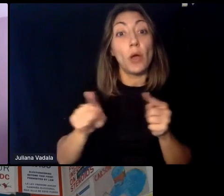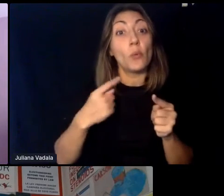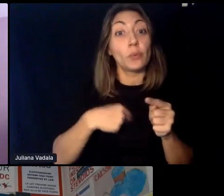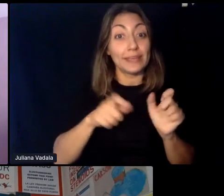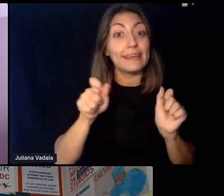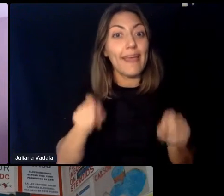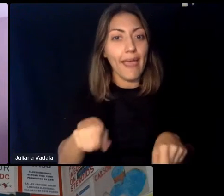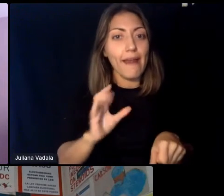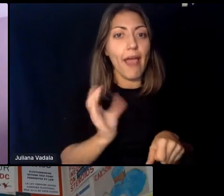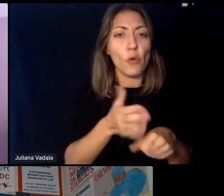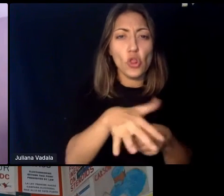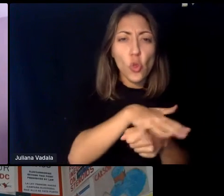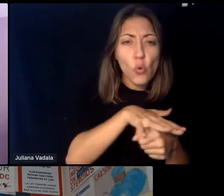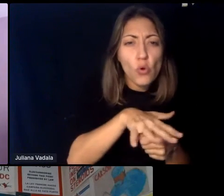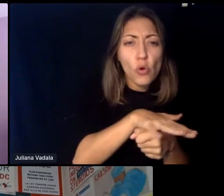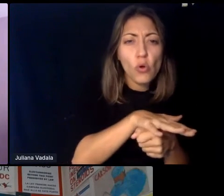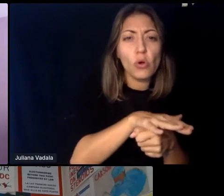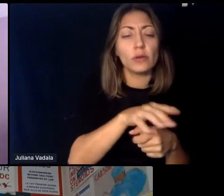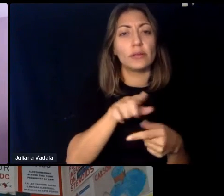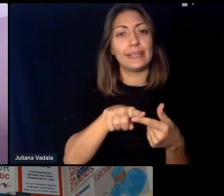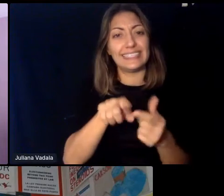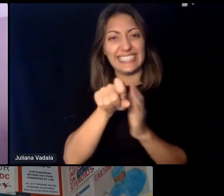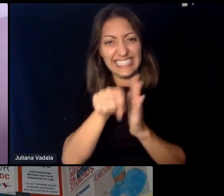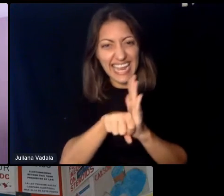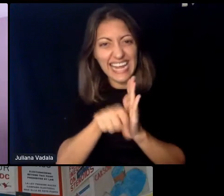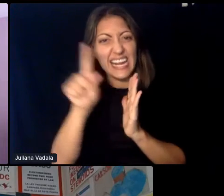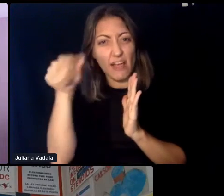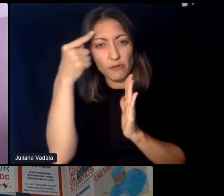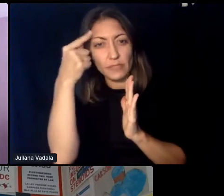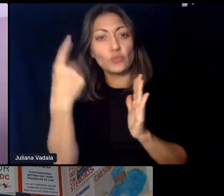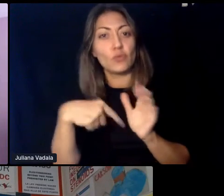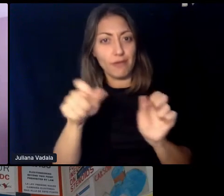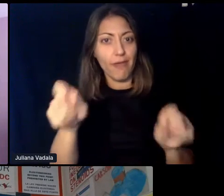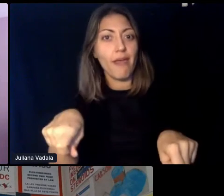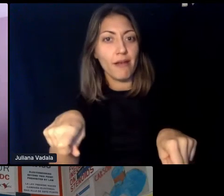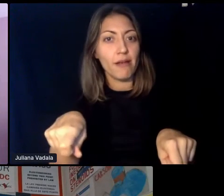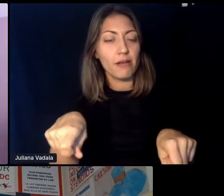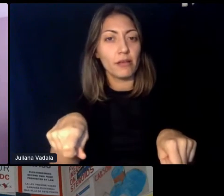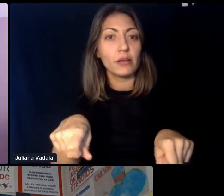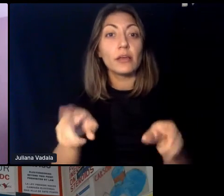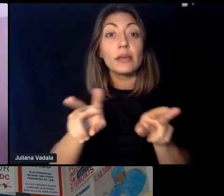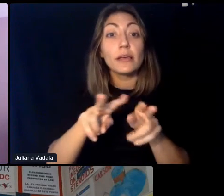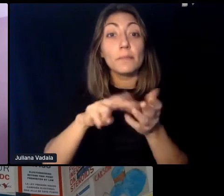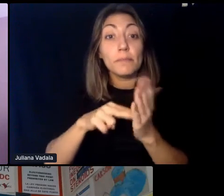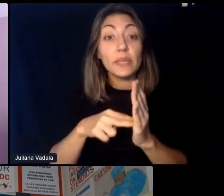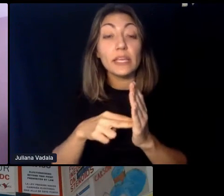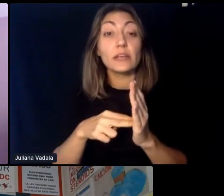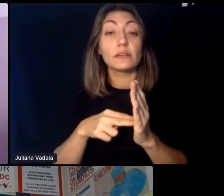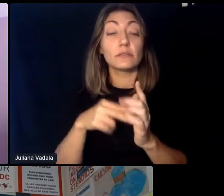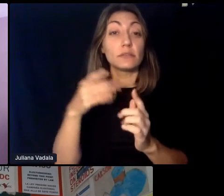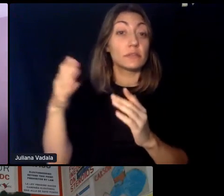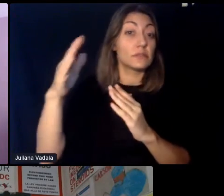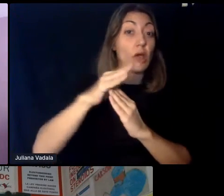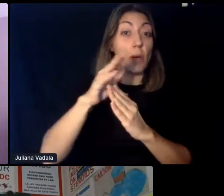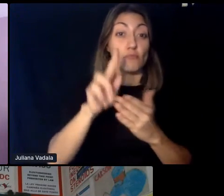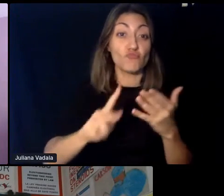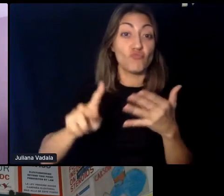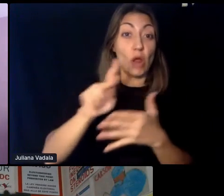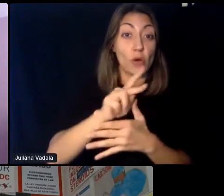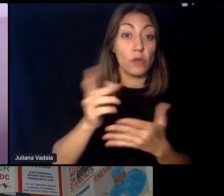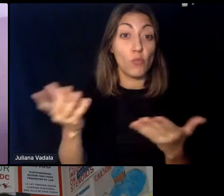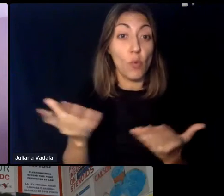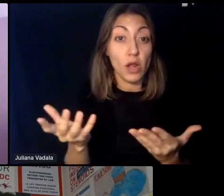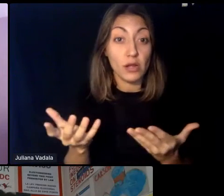governments, the most important thing is to make sure everyone votes on November 3rd, or at least by